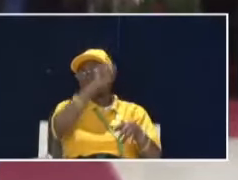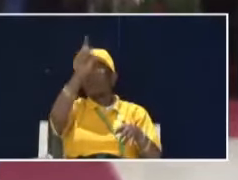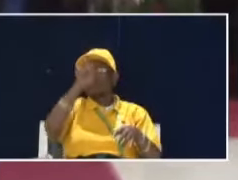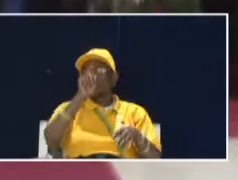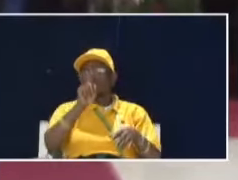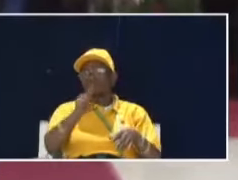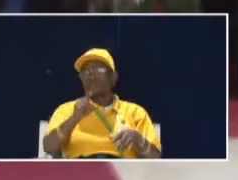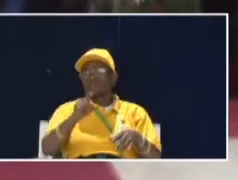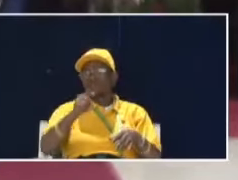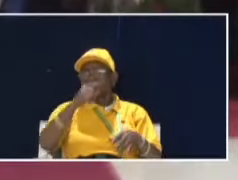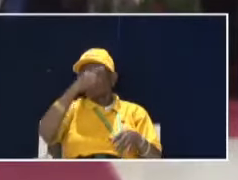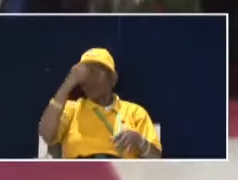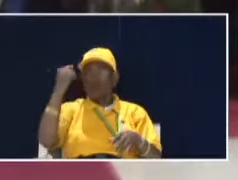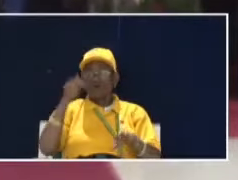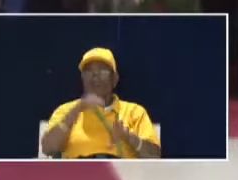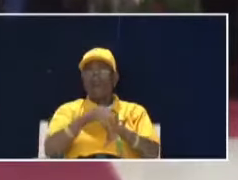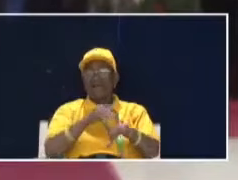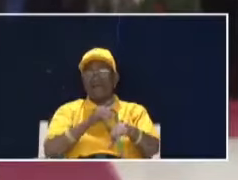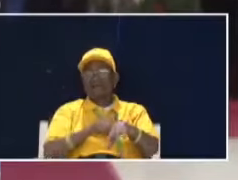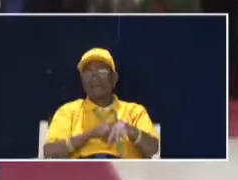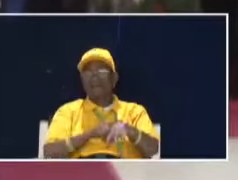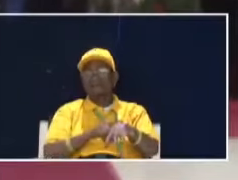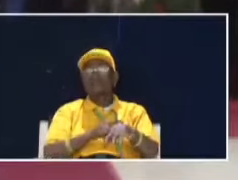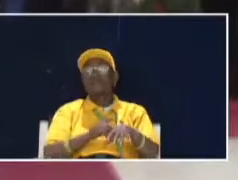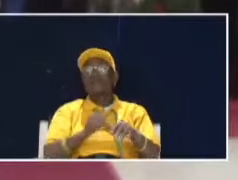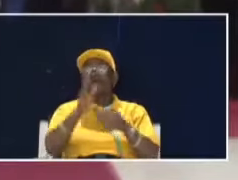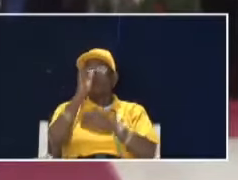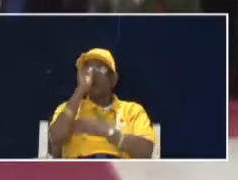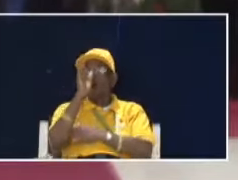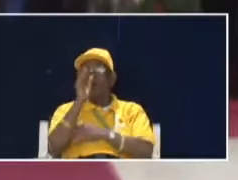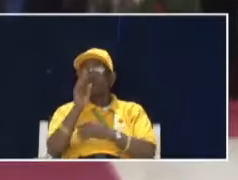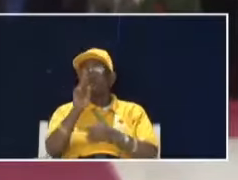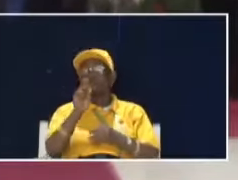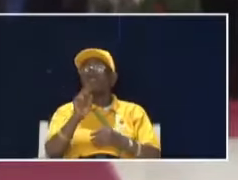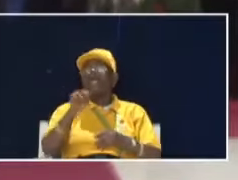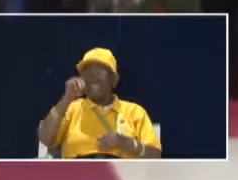Because occasionally God needs to pull you apart